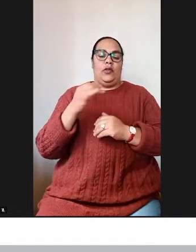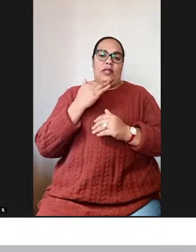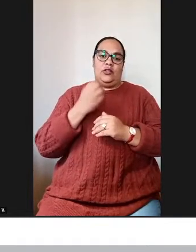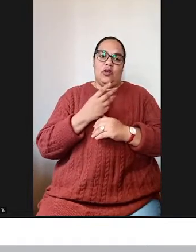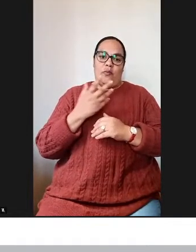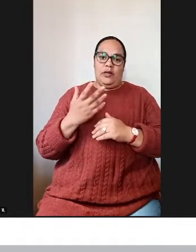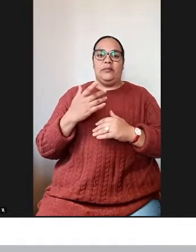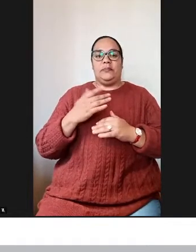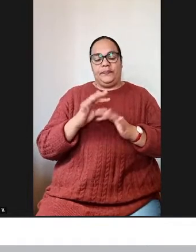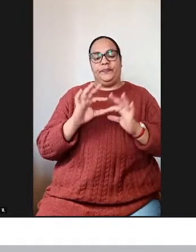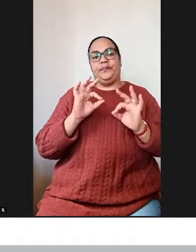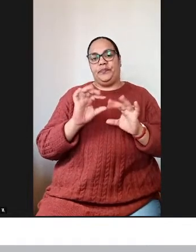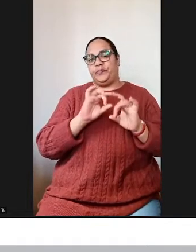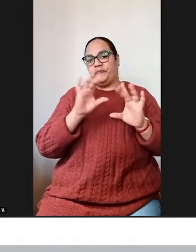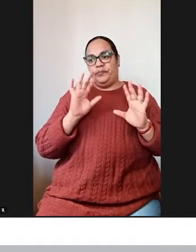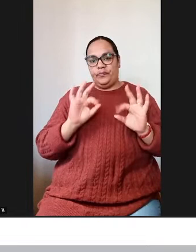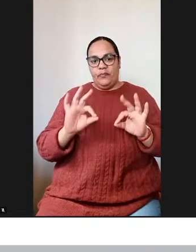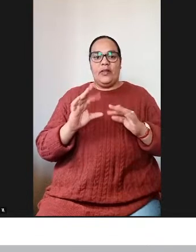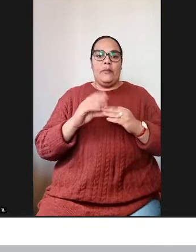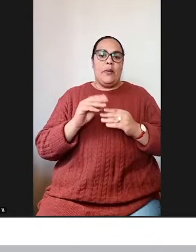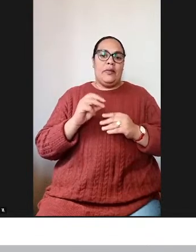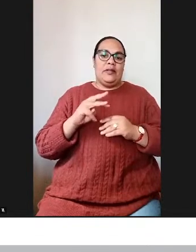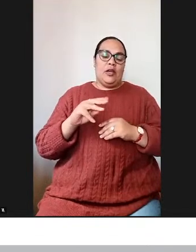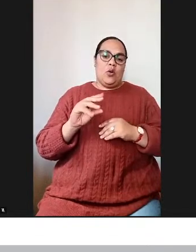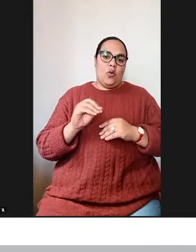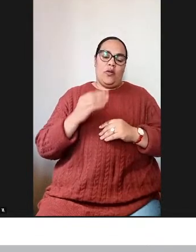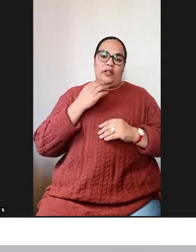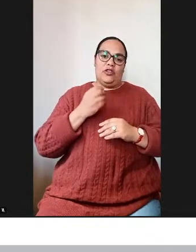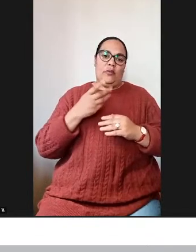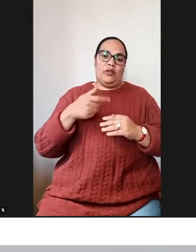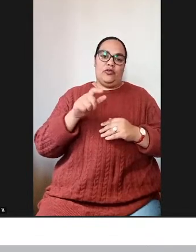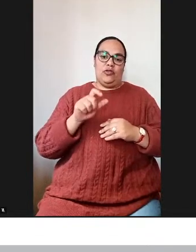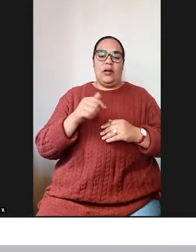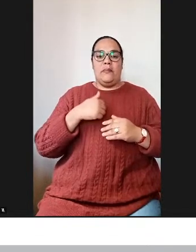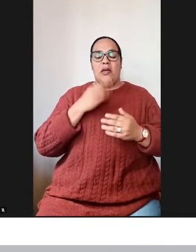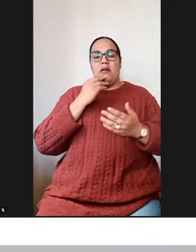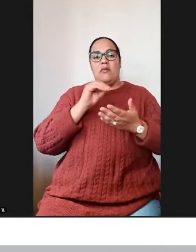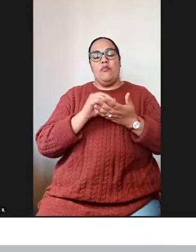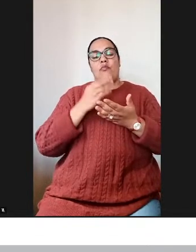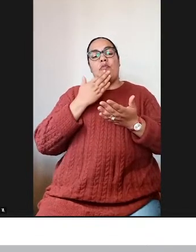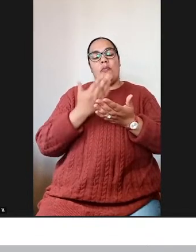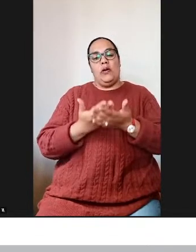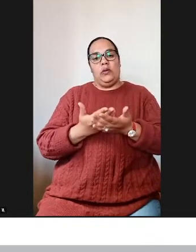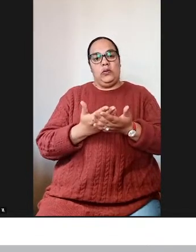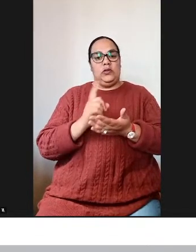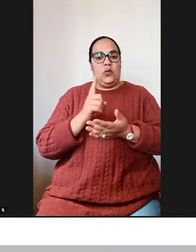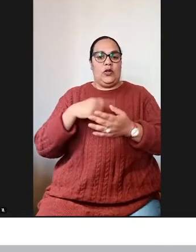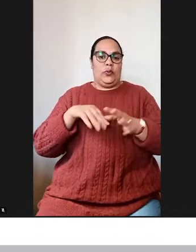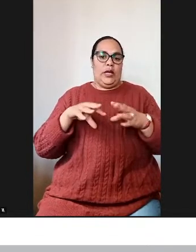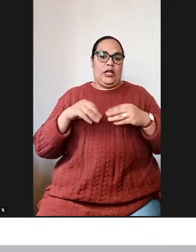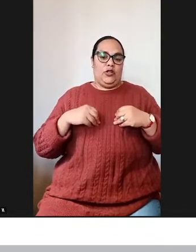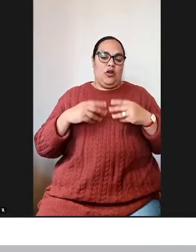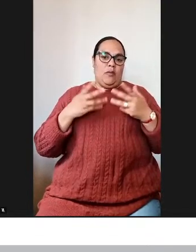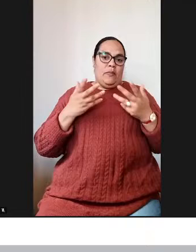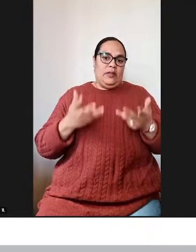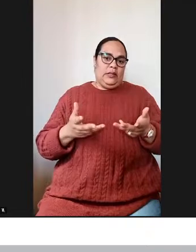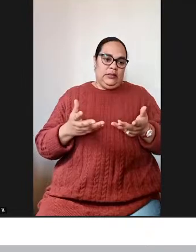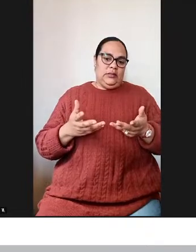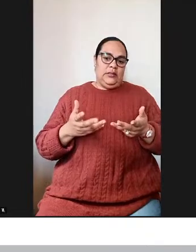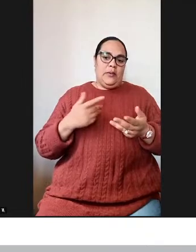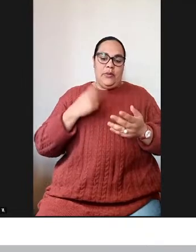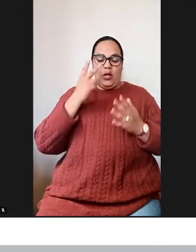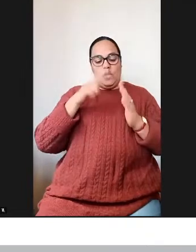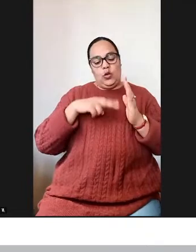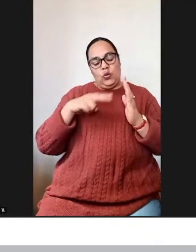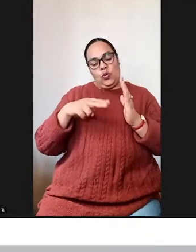is absolutely clear. Member Maseko? Thank you very much, Chair. I move that we adopt this. I looked at the